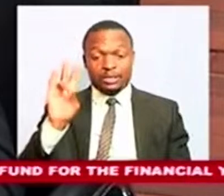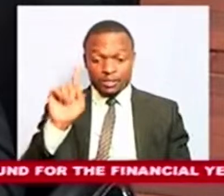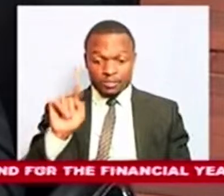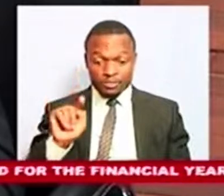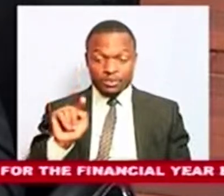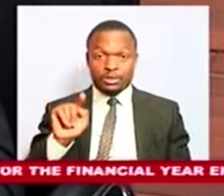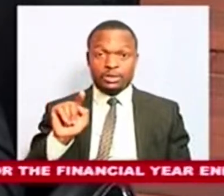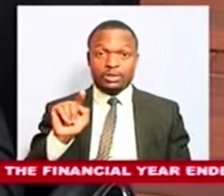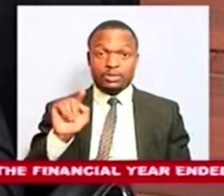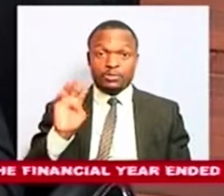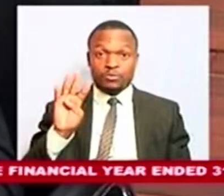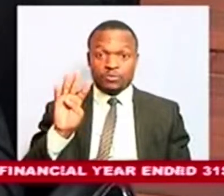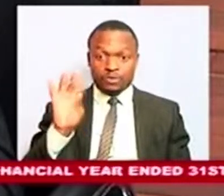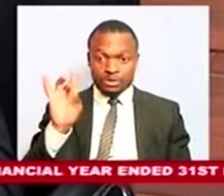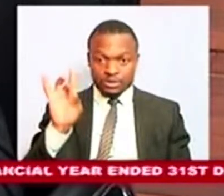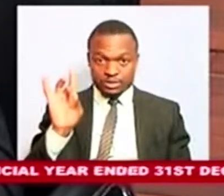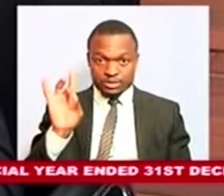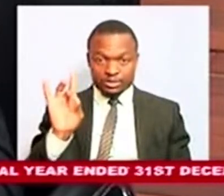897.48.